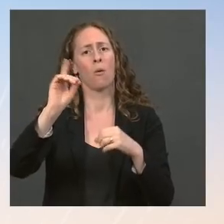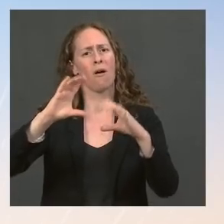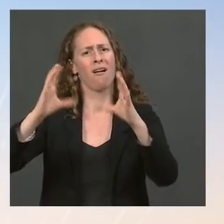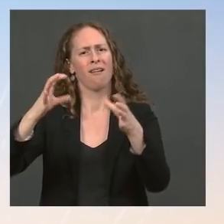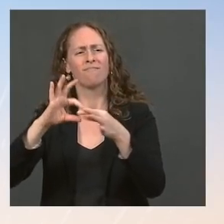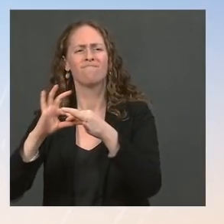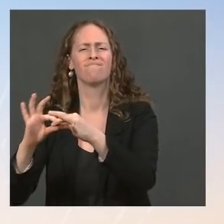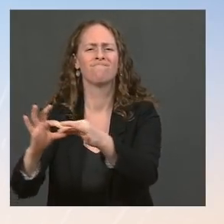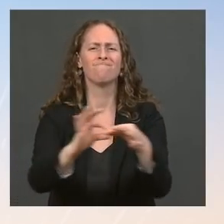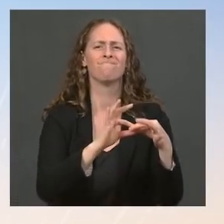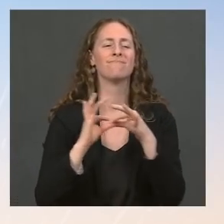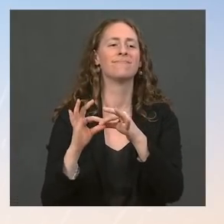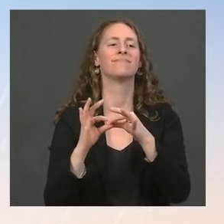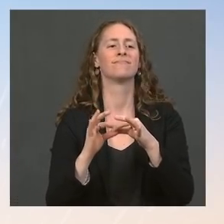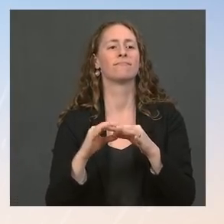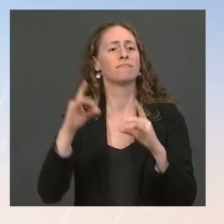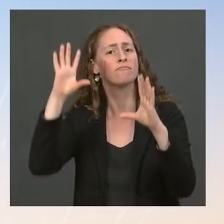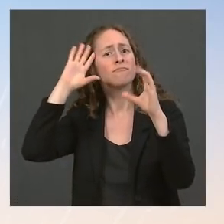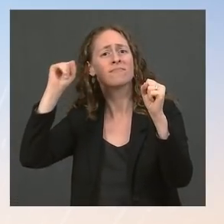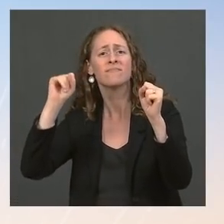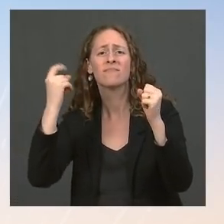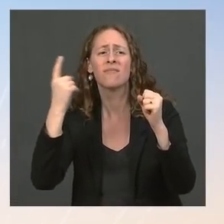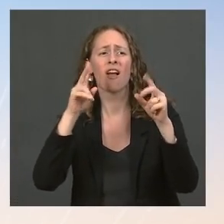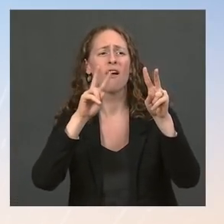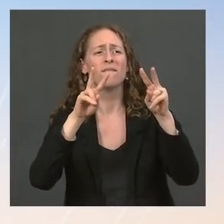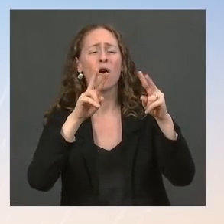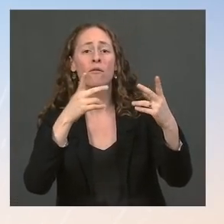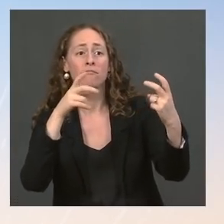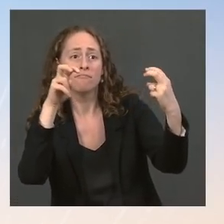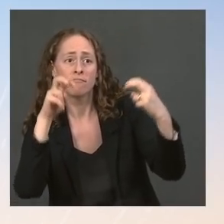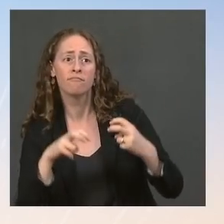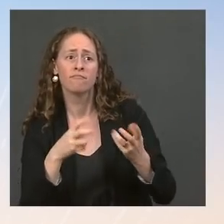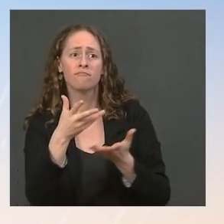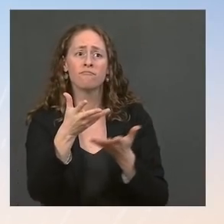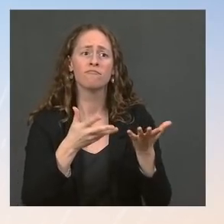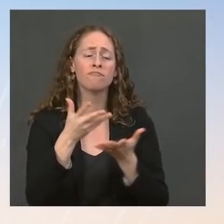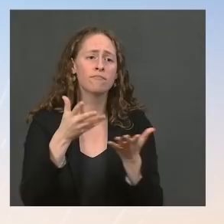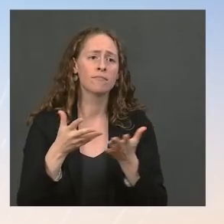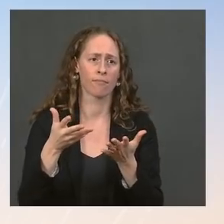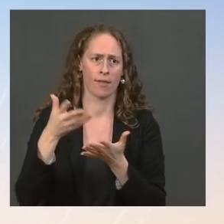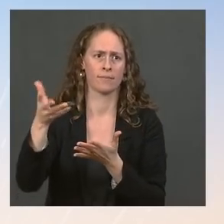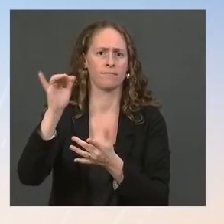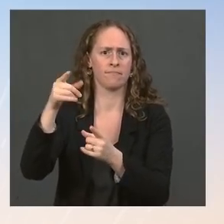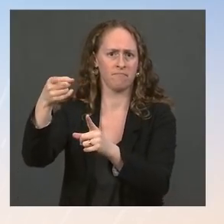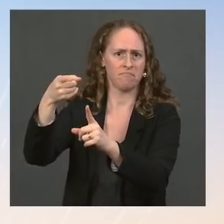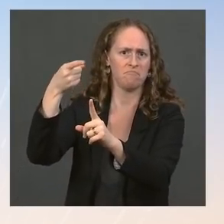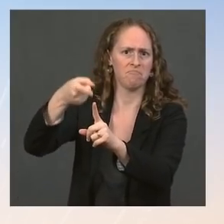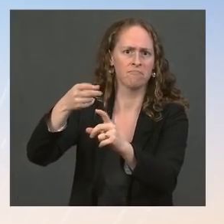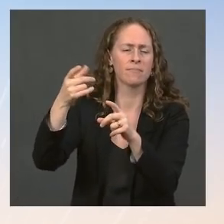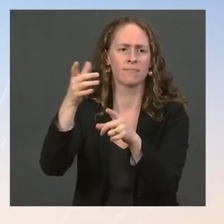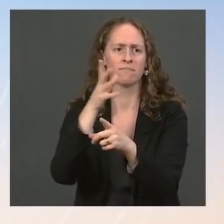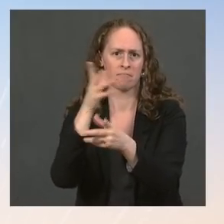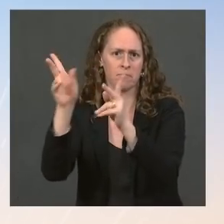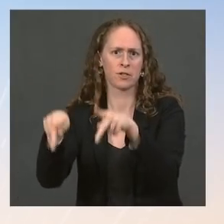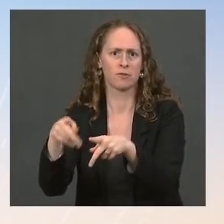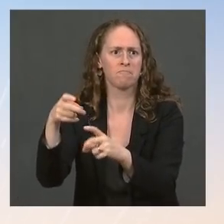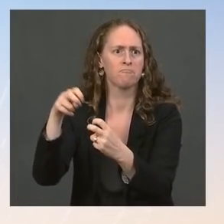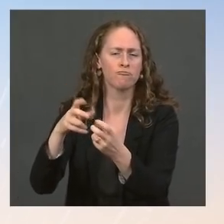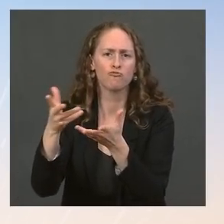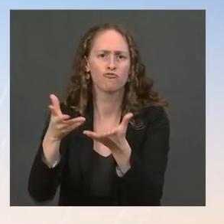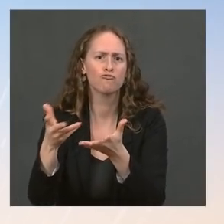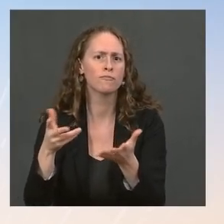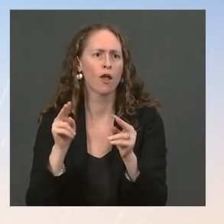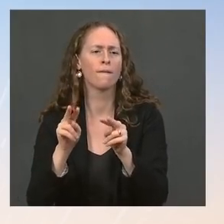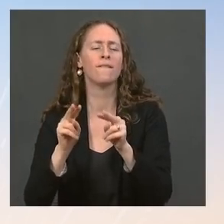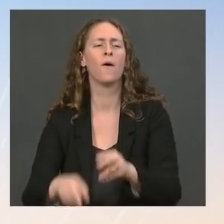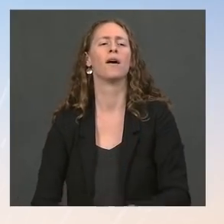to speaking with, continuing to work with Congresswoman Dingell and a range of members of the caucus. But right now he's focused on what the most constructive role he